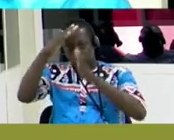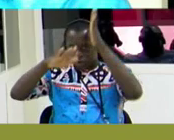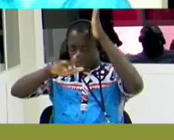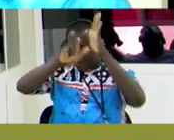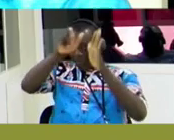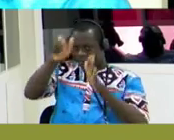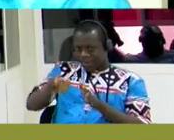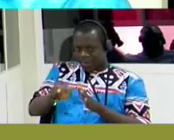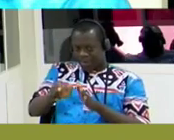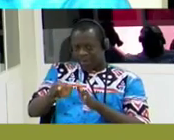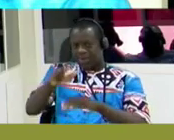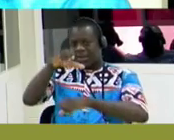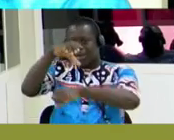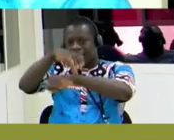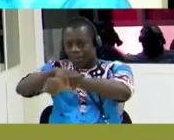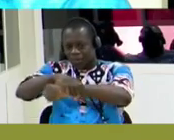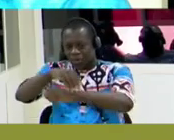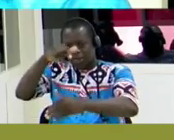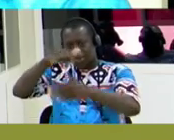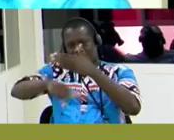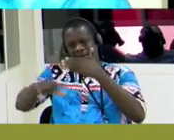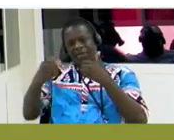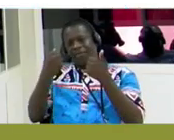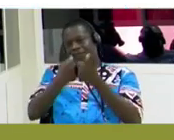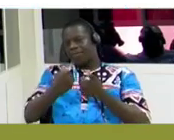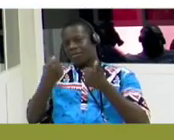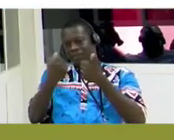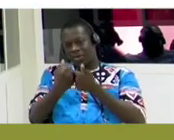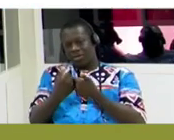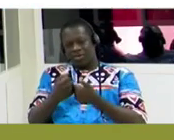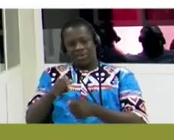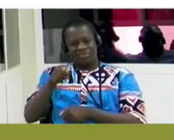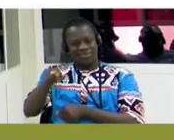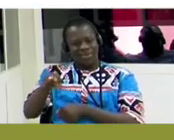fight? I know, at that place, I didn't heard of that.